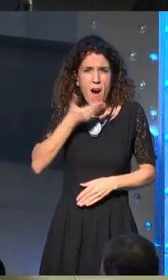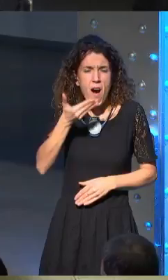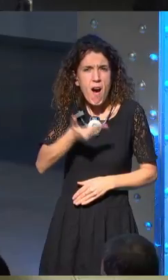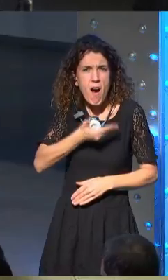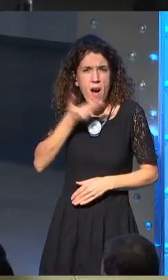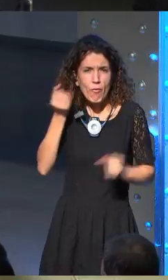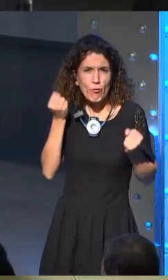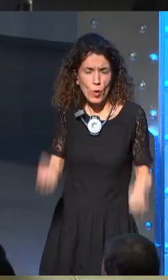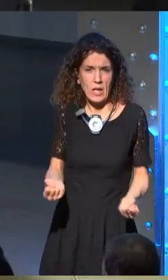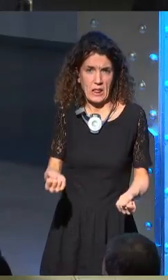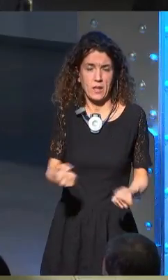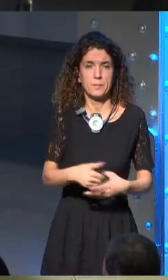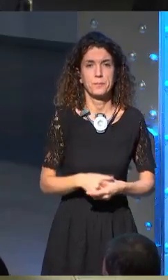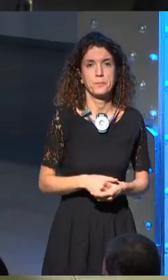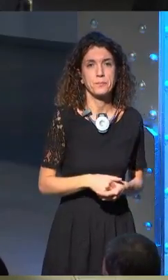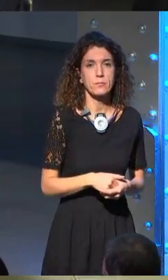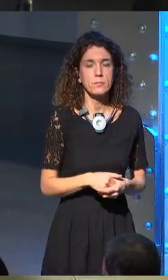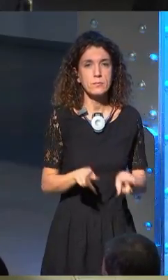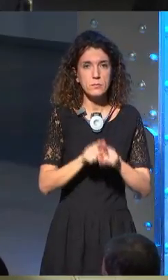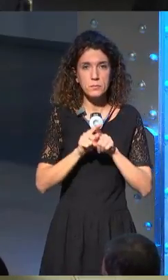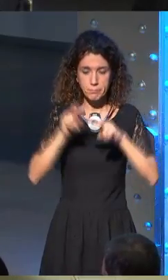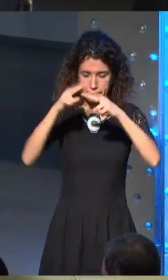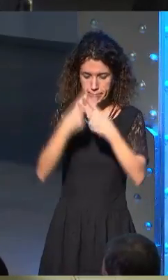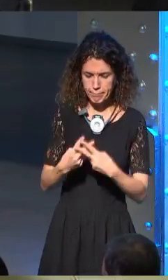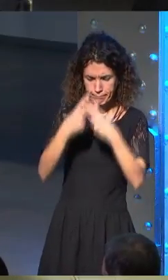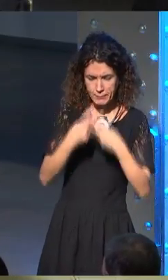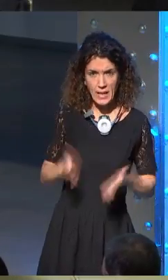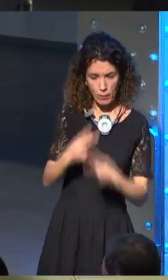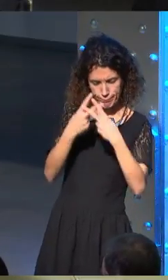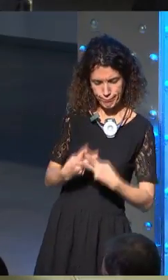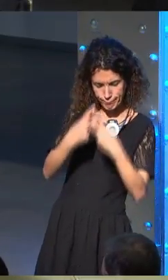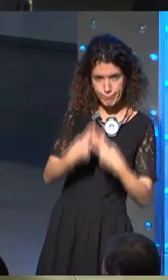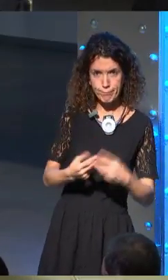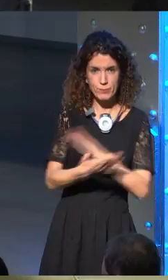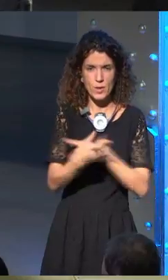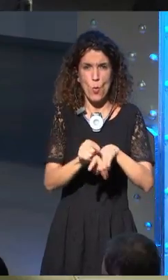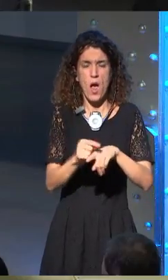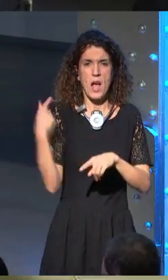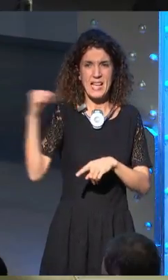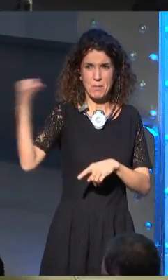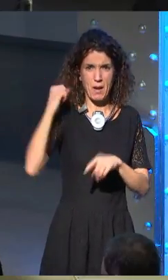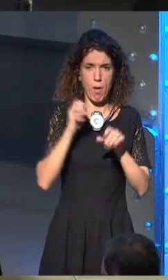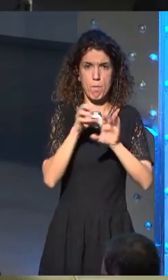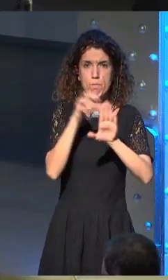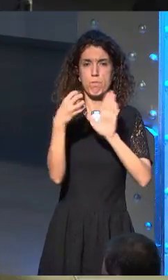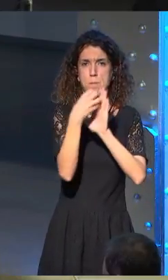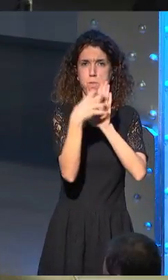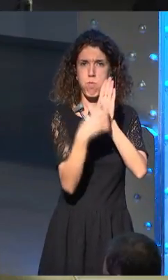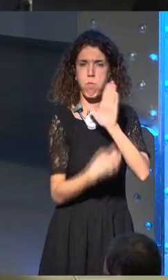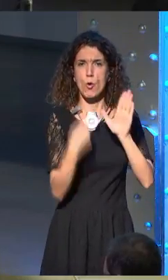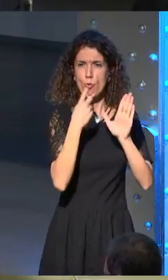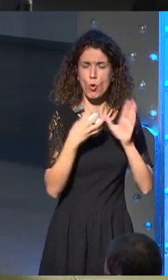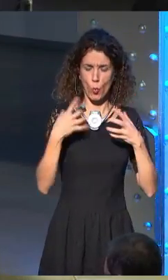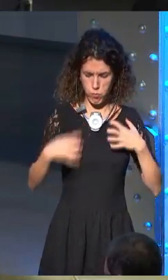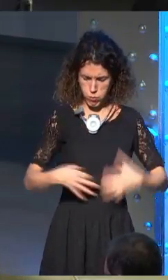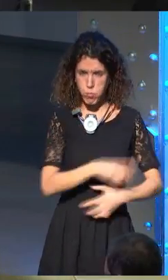She frantically examines me, and I have a strange rash all over my back, the backs of my leg, the back of my head and neck, everywhere I was in contact with the